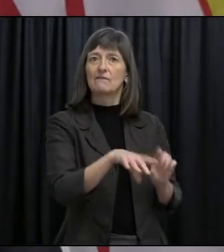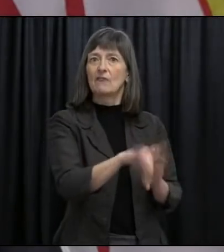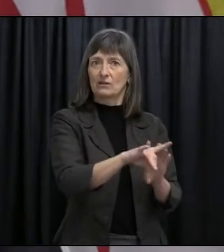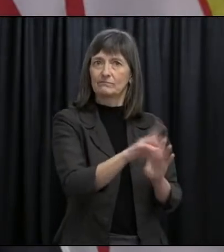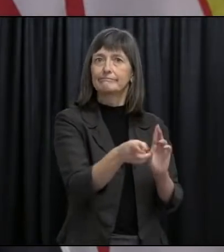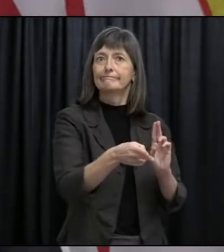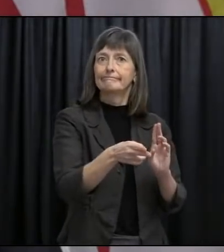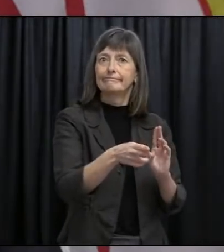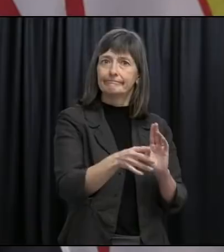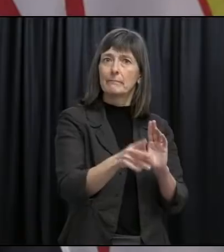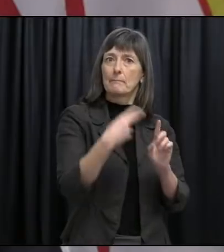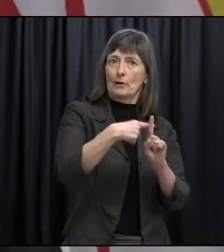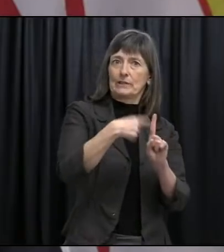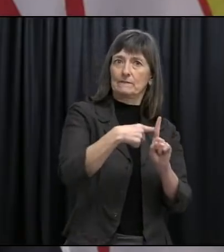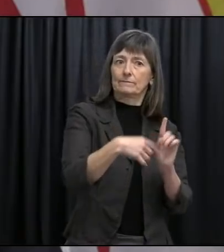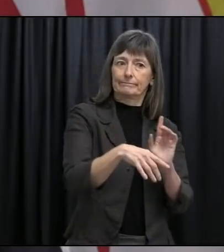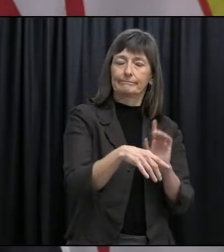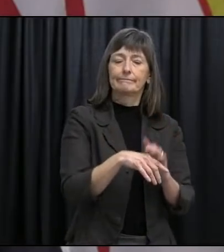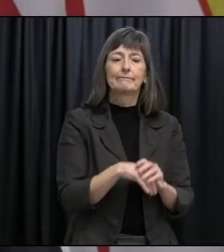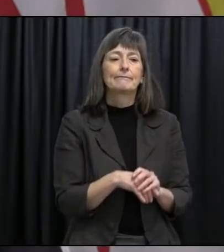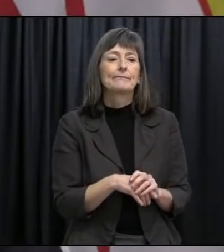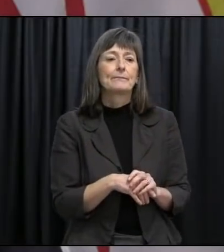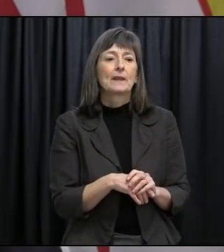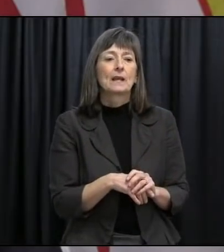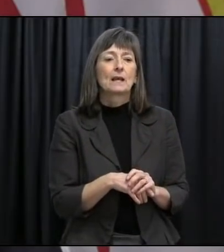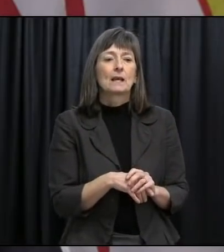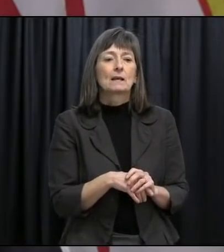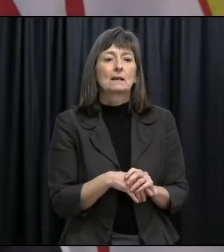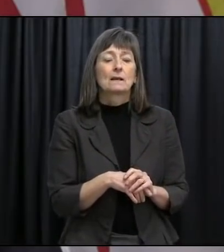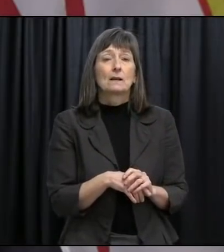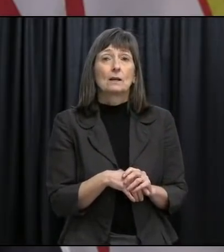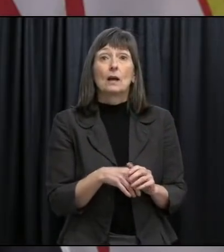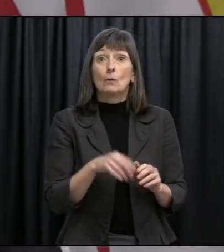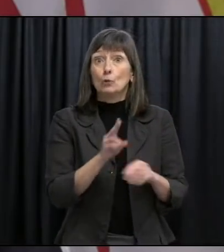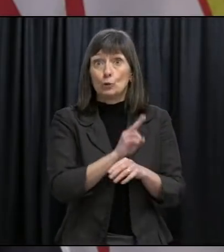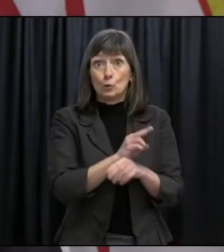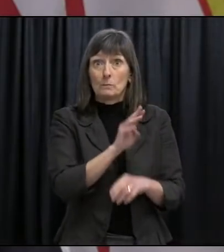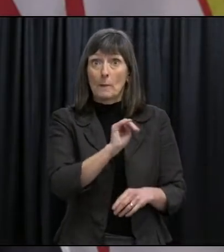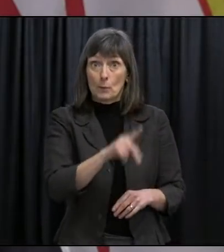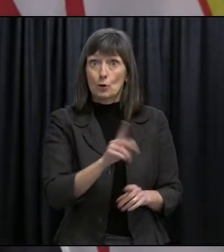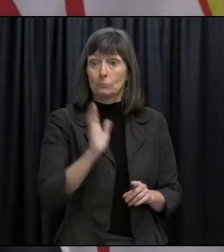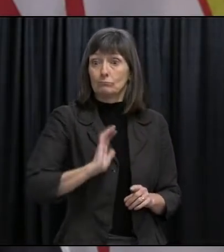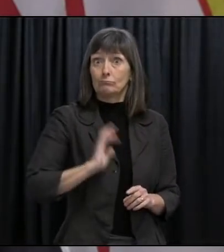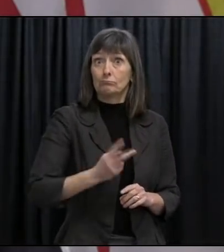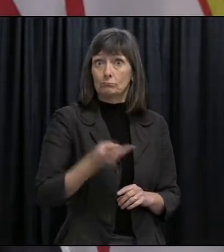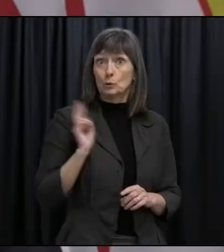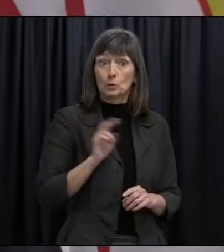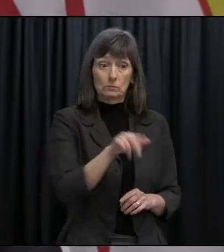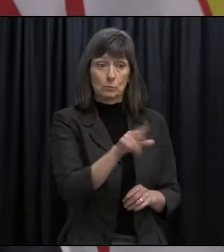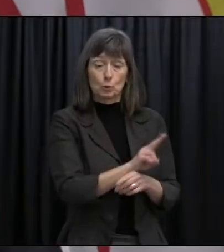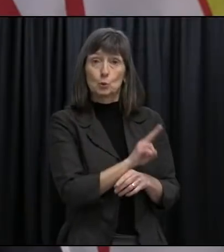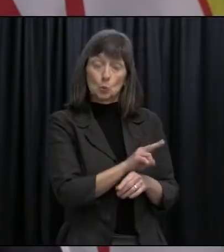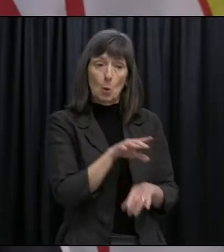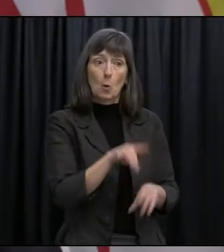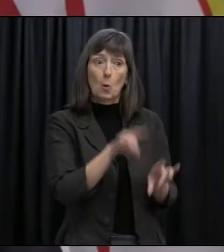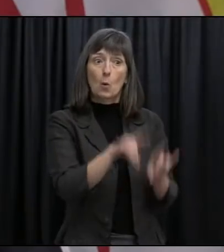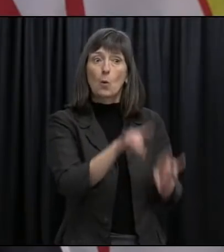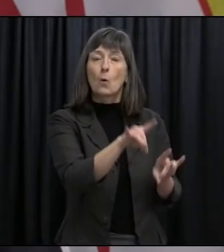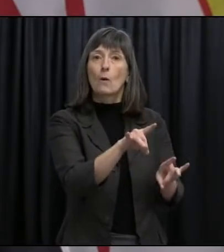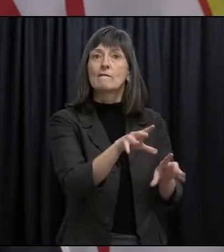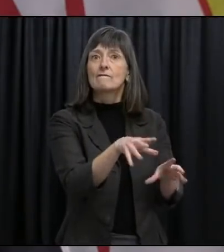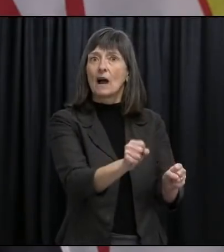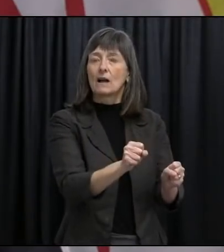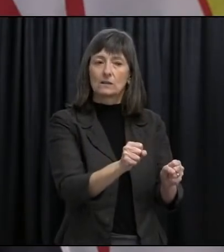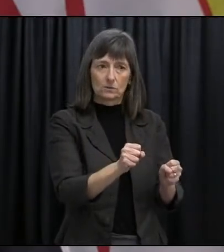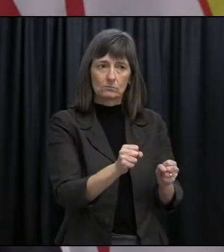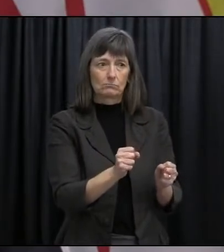have certainly in our experience through using them at the Mount Pearl site, we found that,